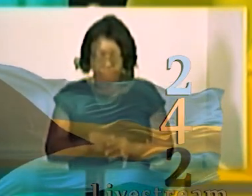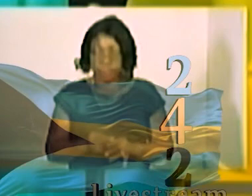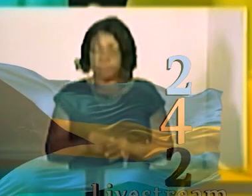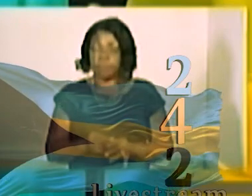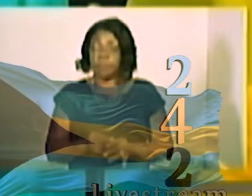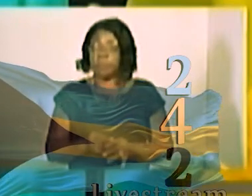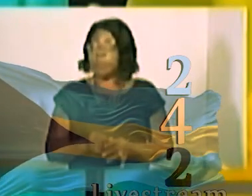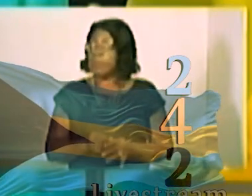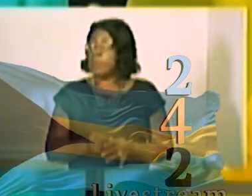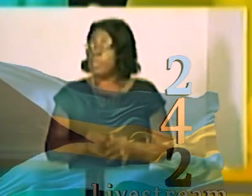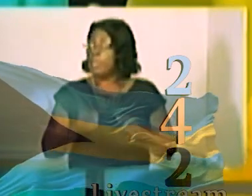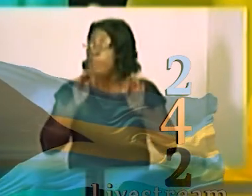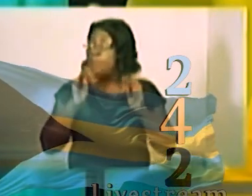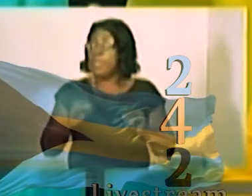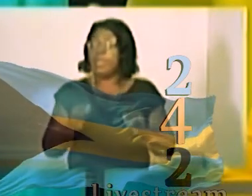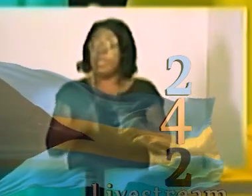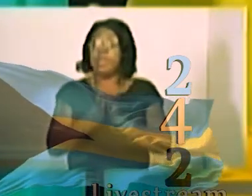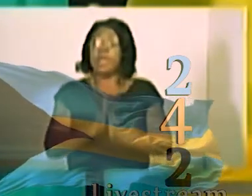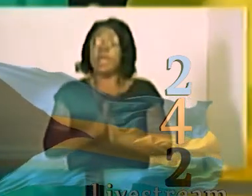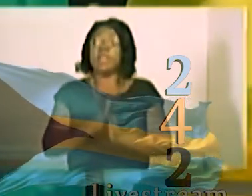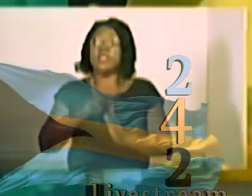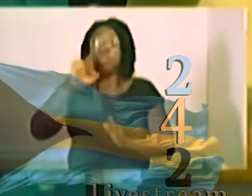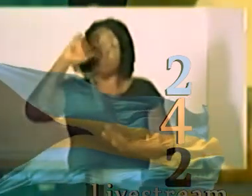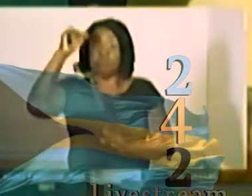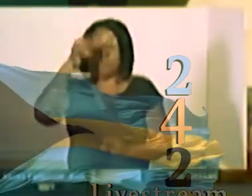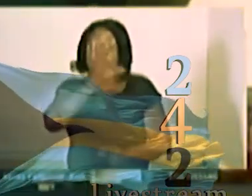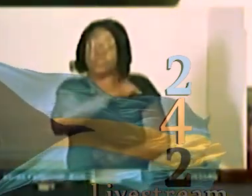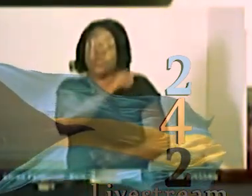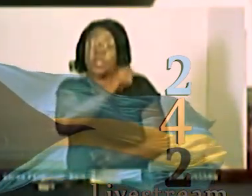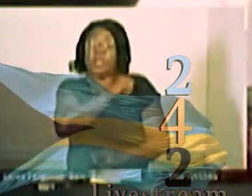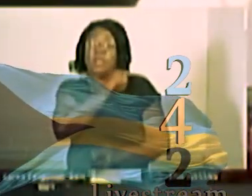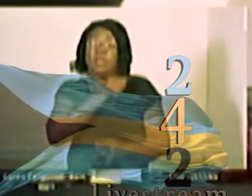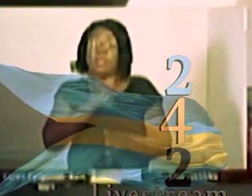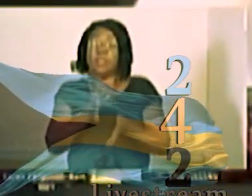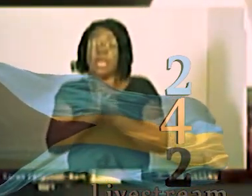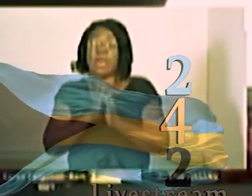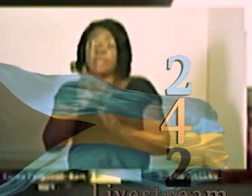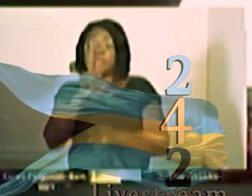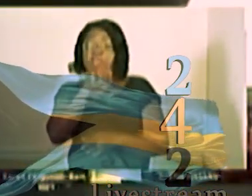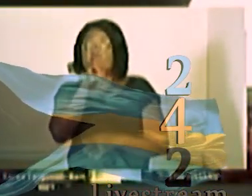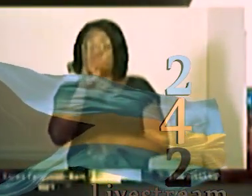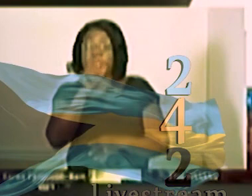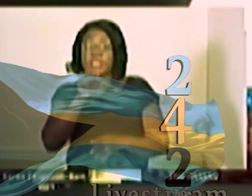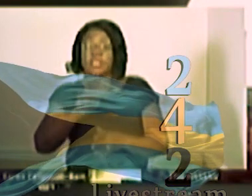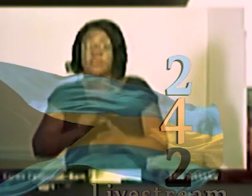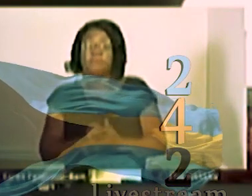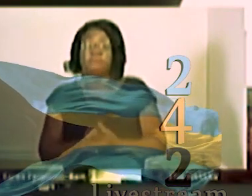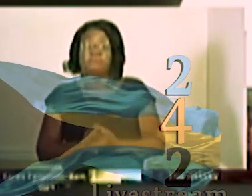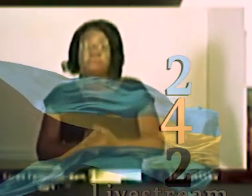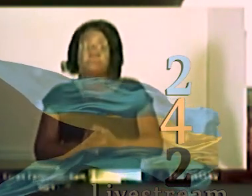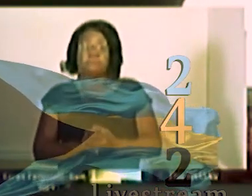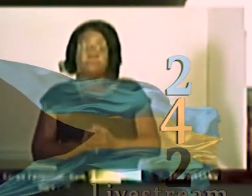May I invite Jerome Sawyer to ask his question?